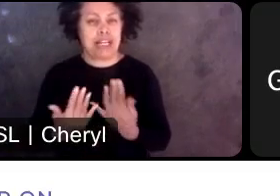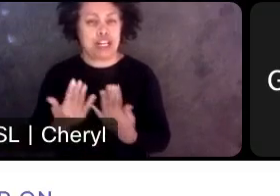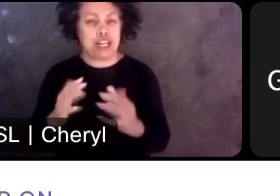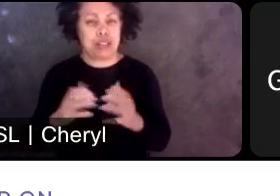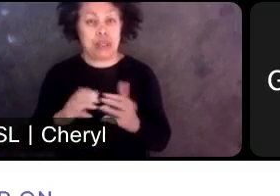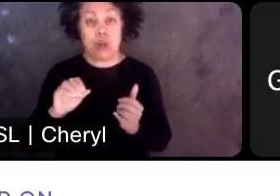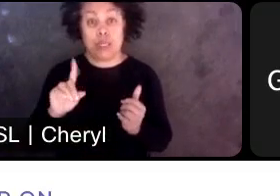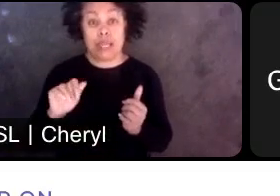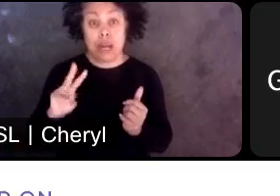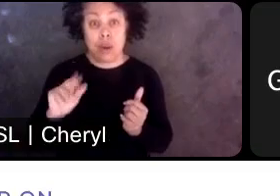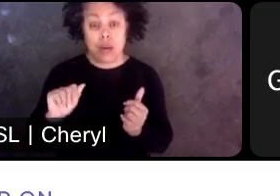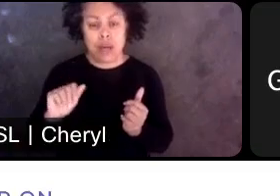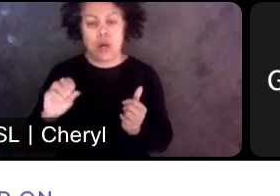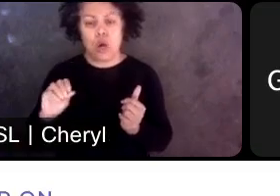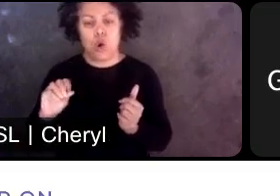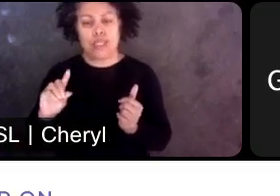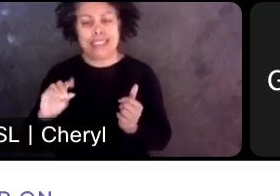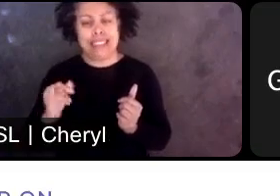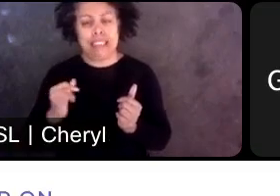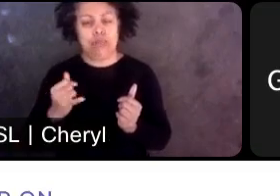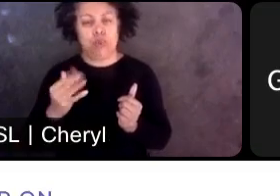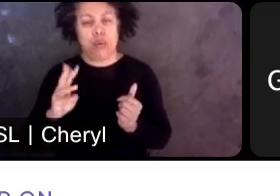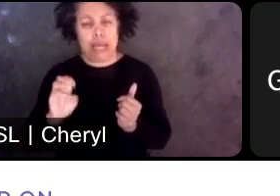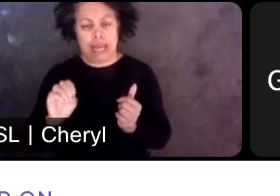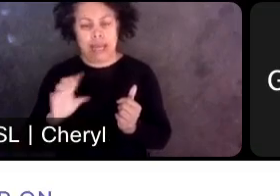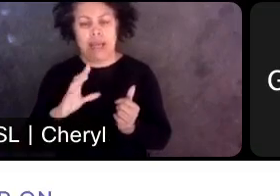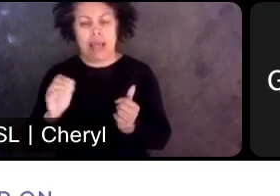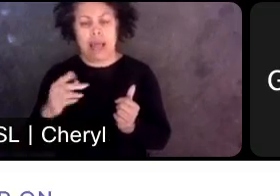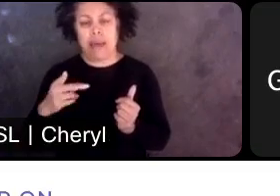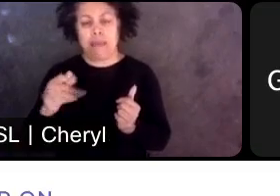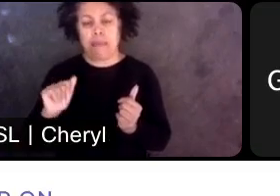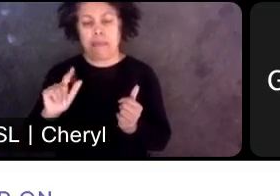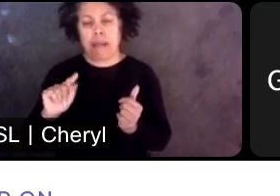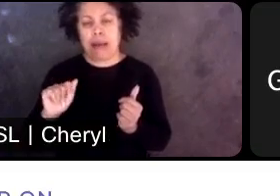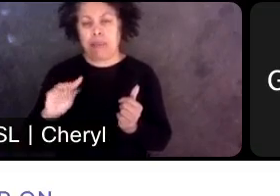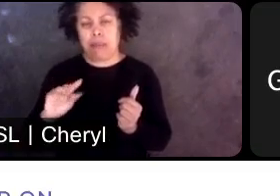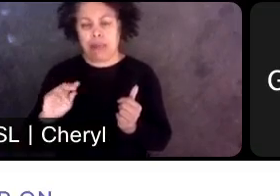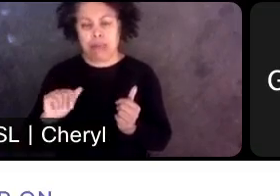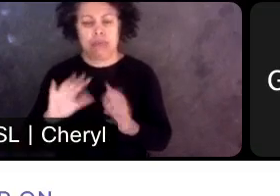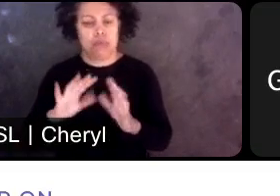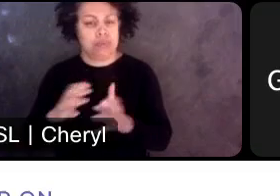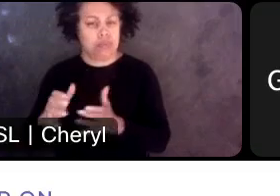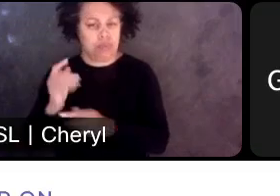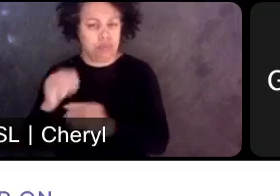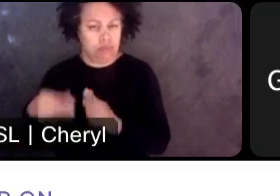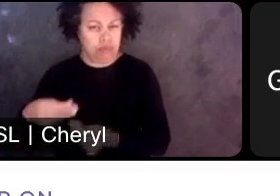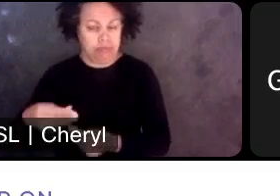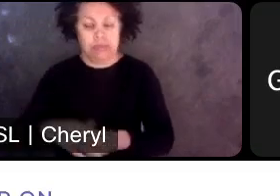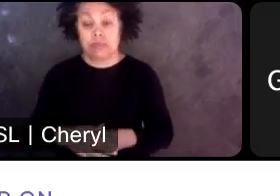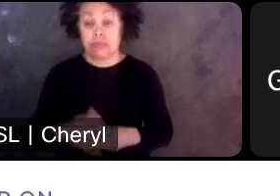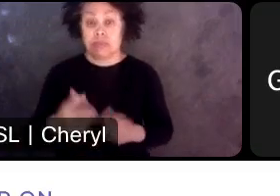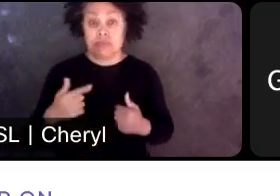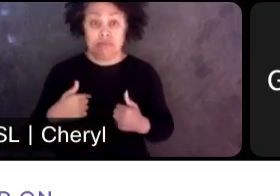Odawa, Ojibwe, and Potawatomi nations. I am honored to be living and working on the traditional unceded